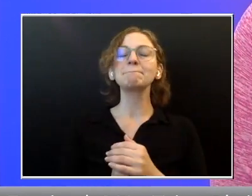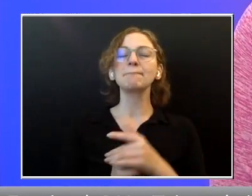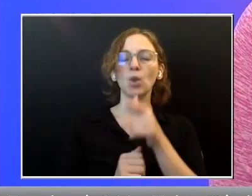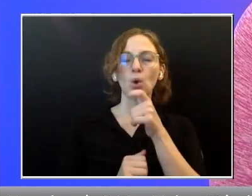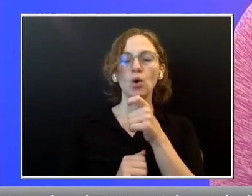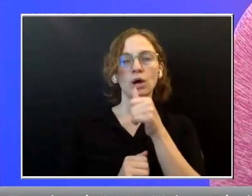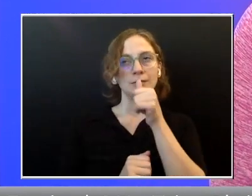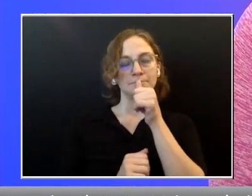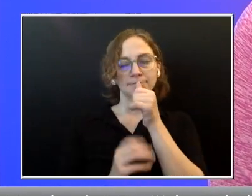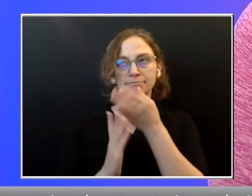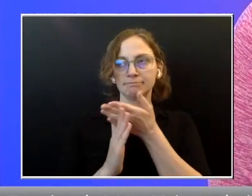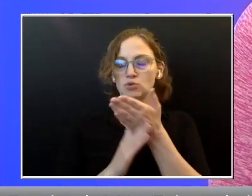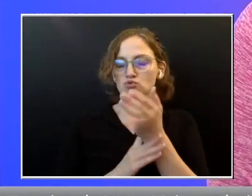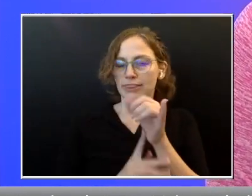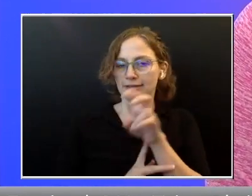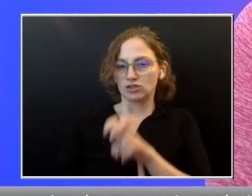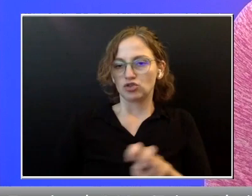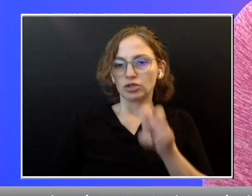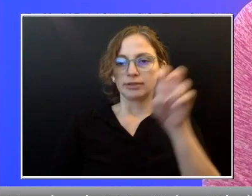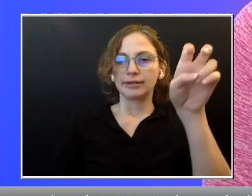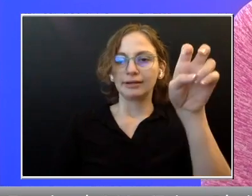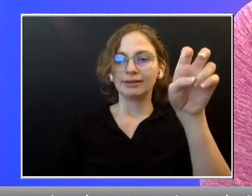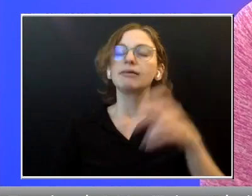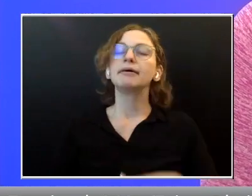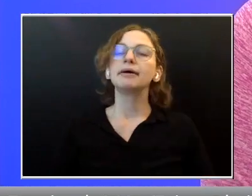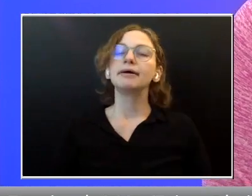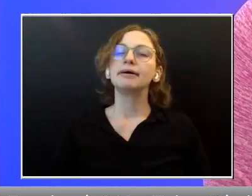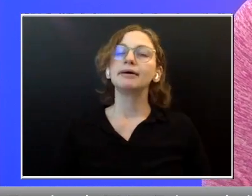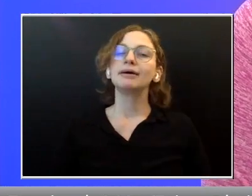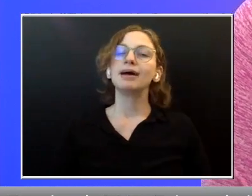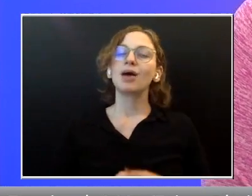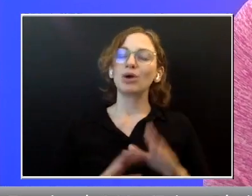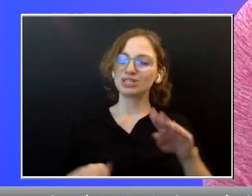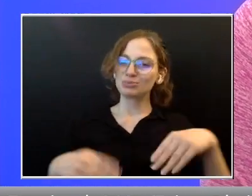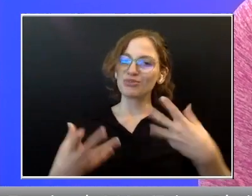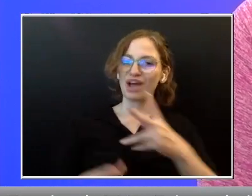journey, and I want to be able to do personal training for them.